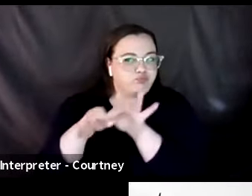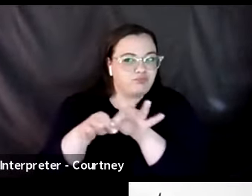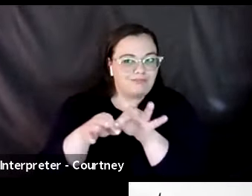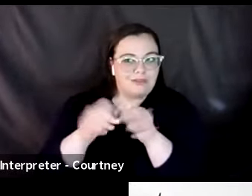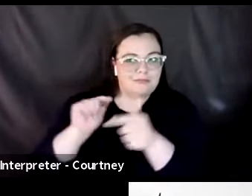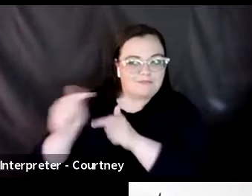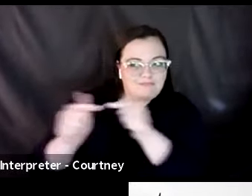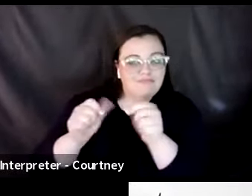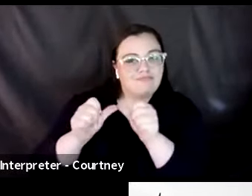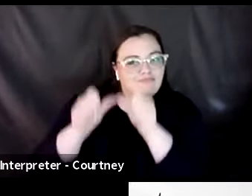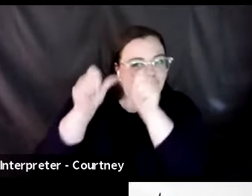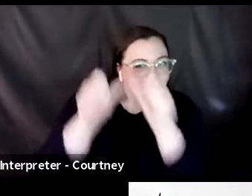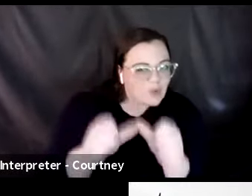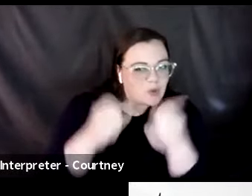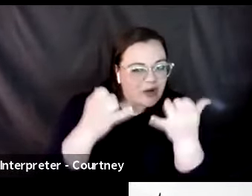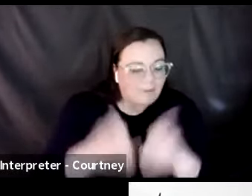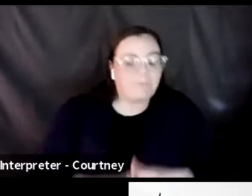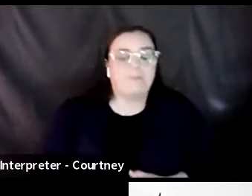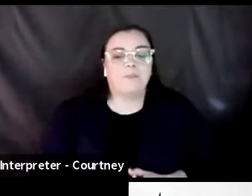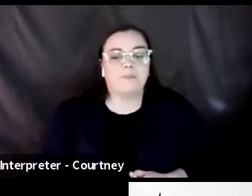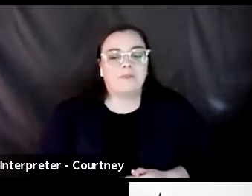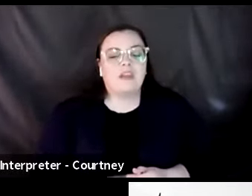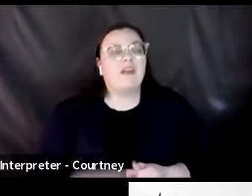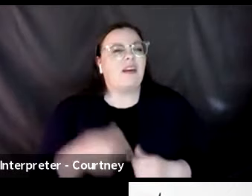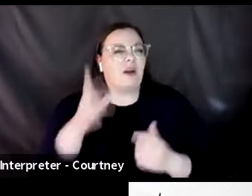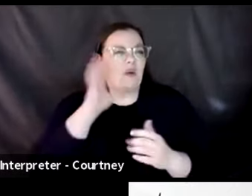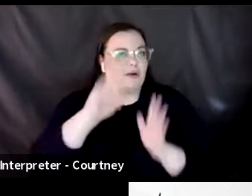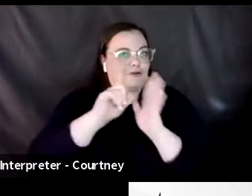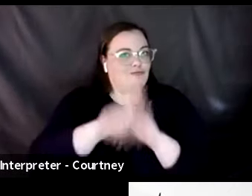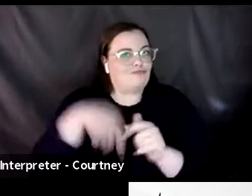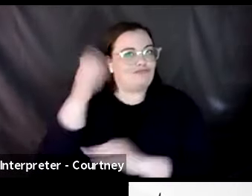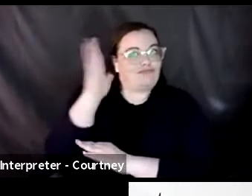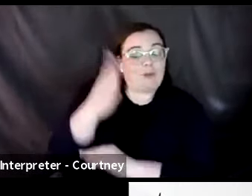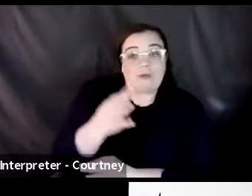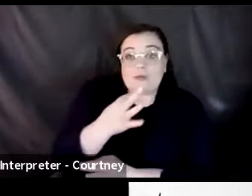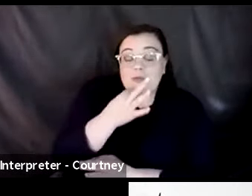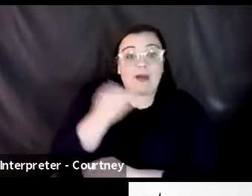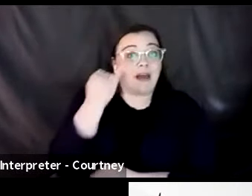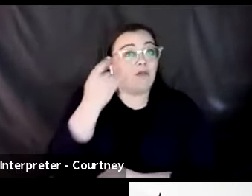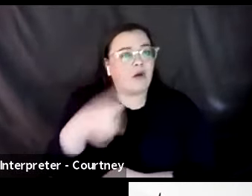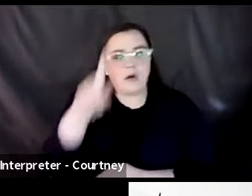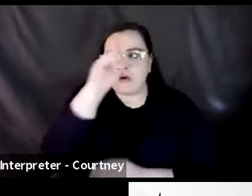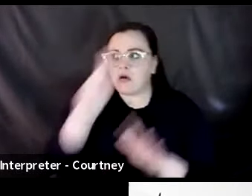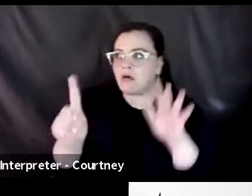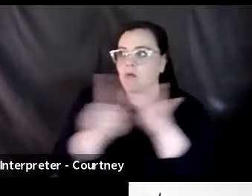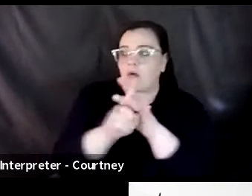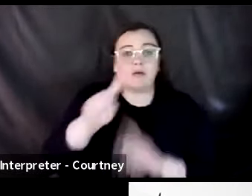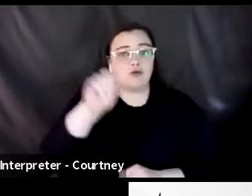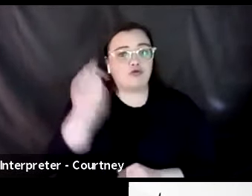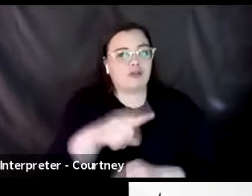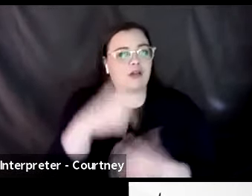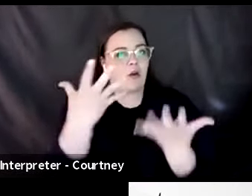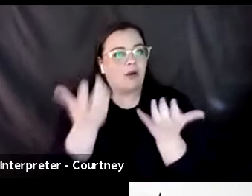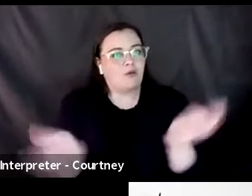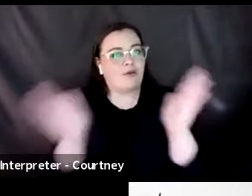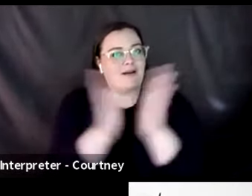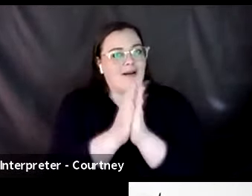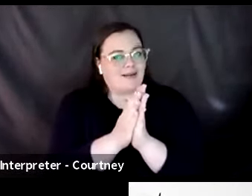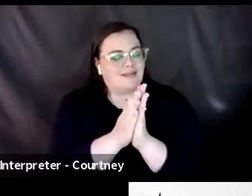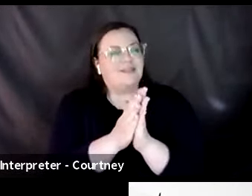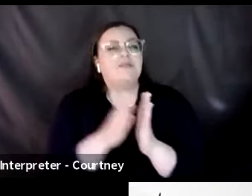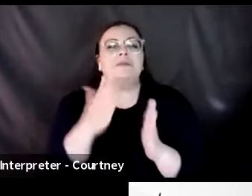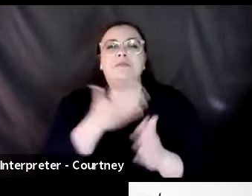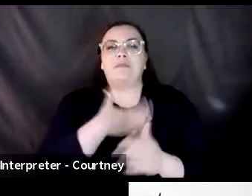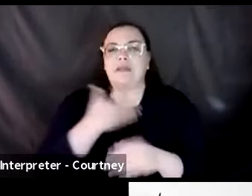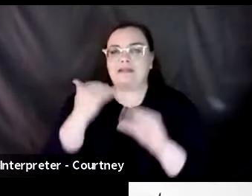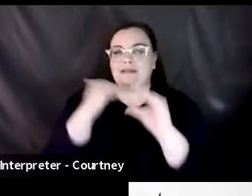ASL. The presentation will begin momentarily. If you have questions that you'd like to direct to today's guests, please email